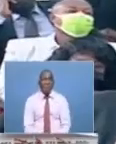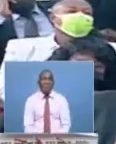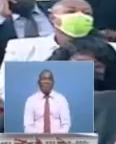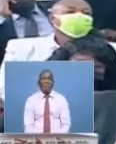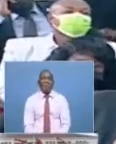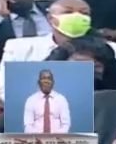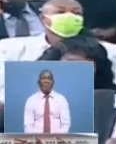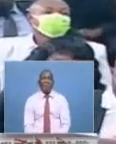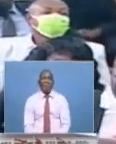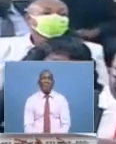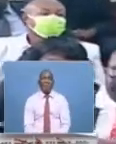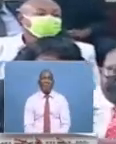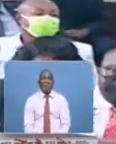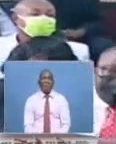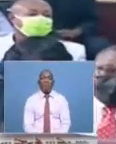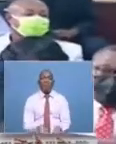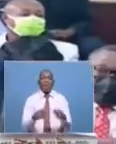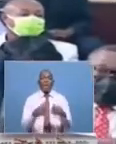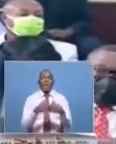And